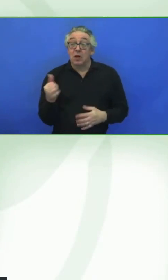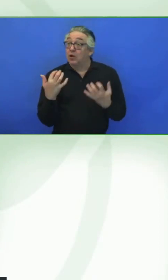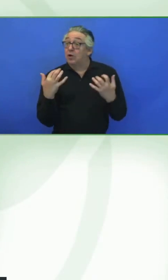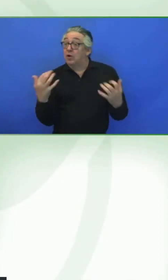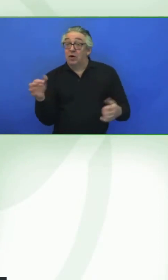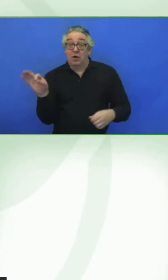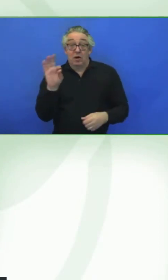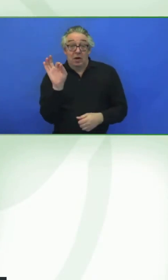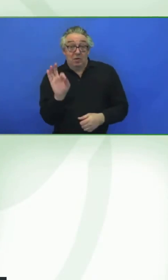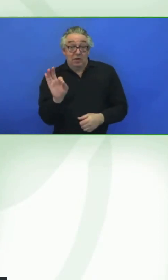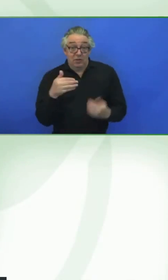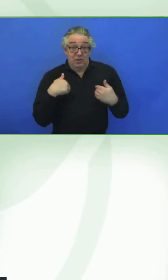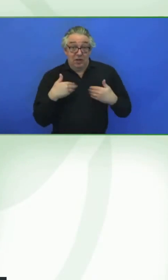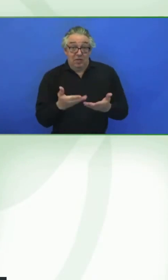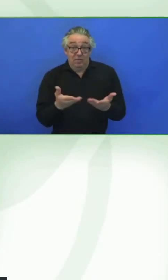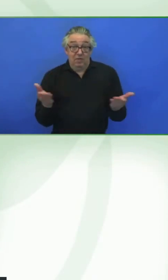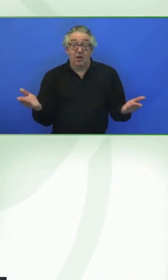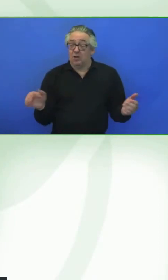Yes, please.